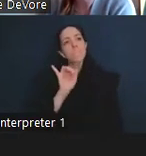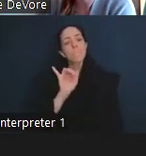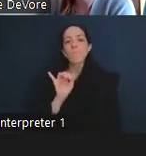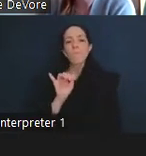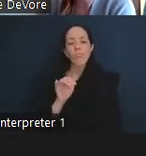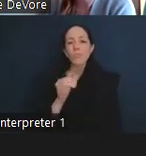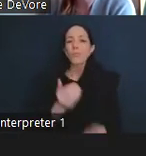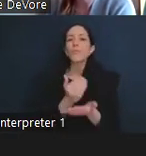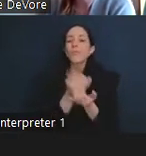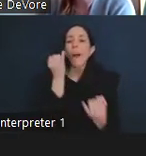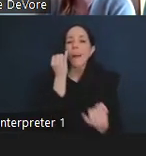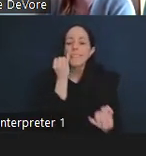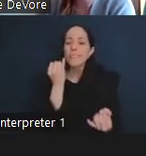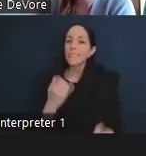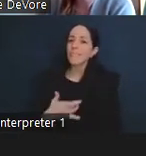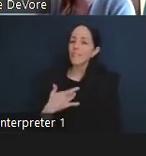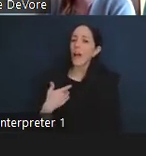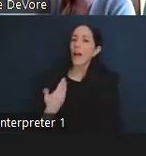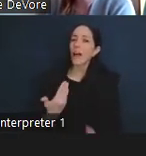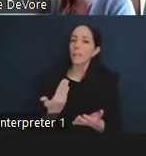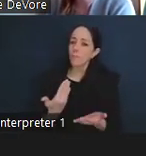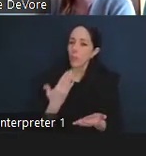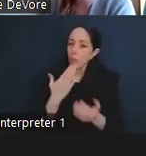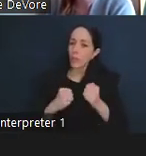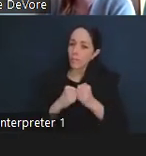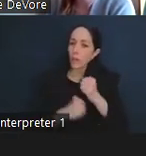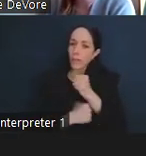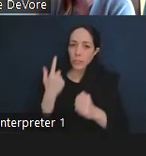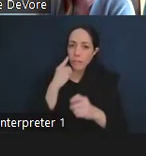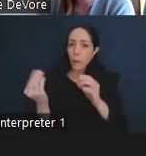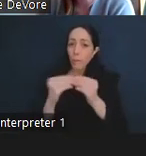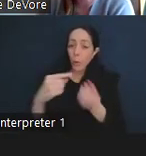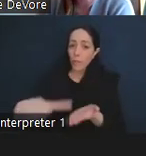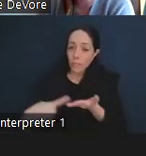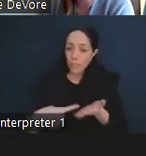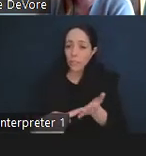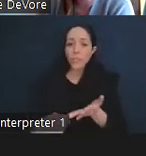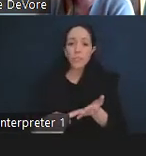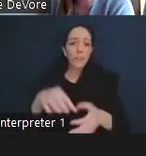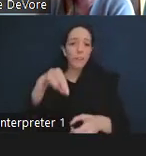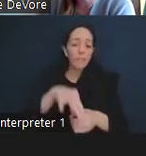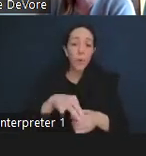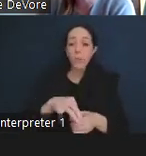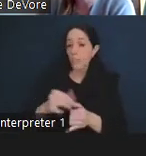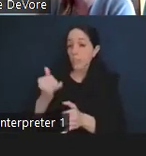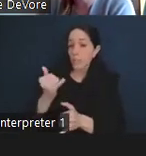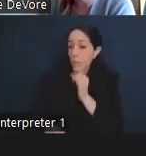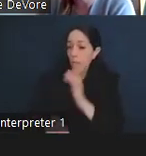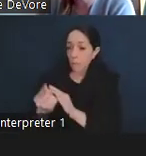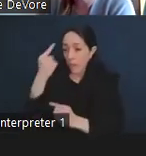think we have a good base for more discussion and a vote. Any last thoughts before we take a break?